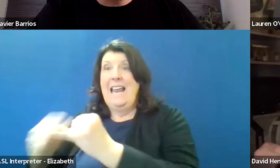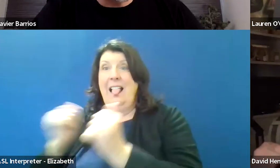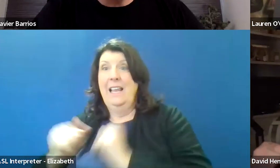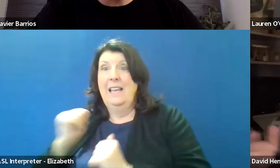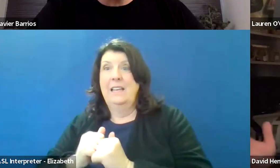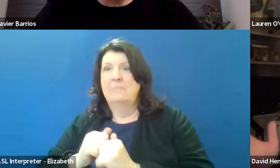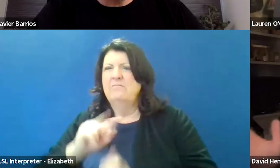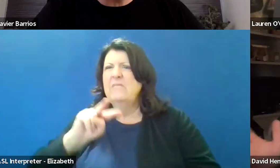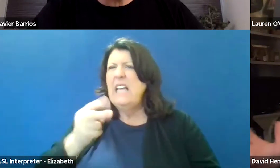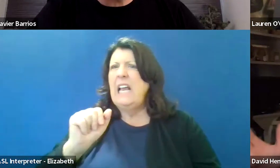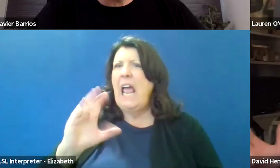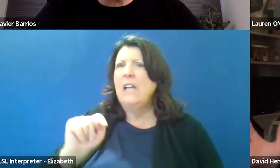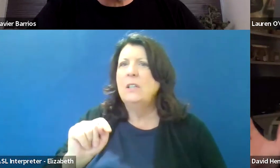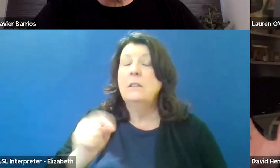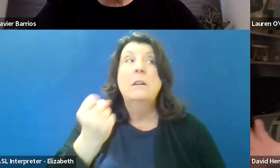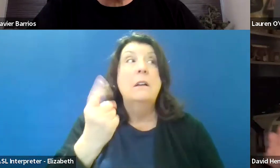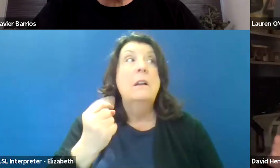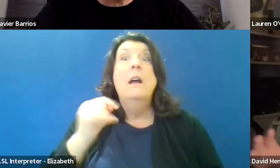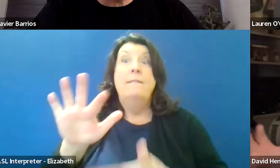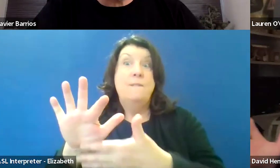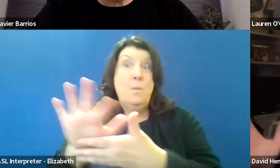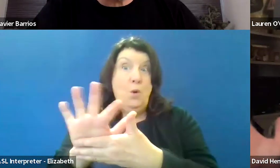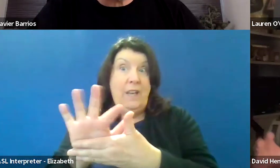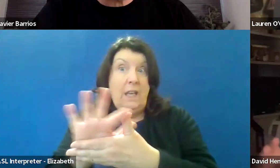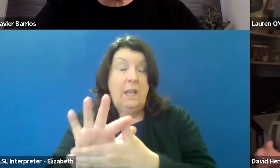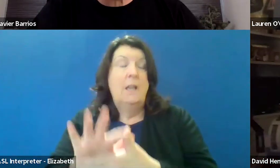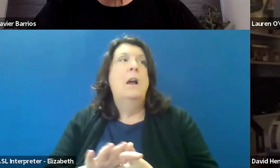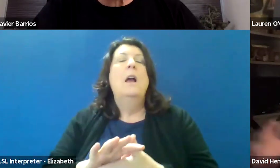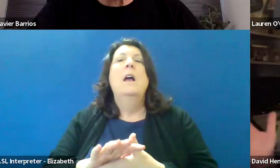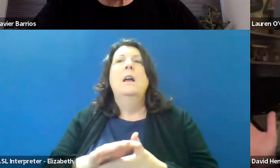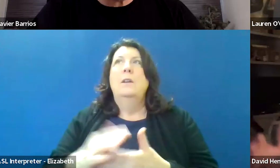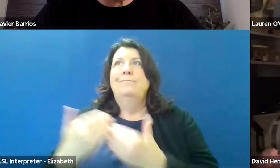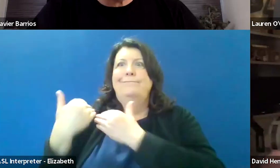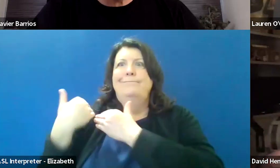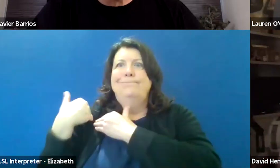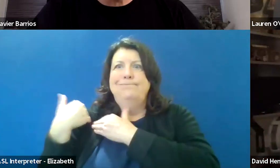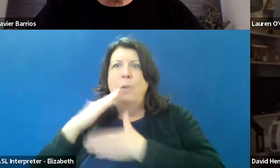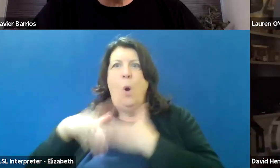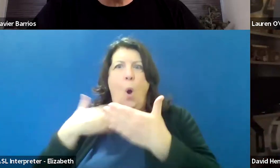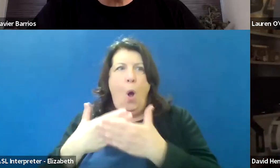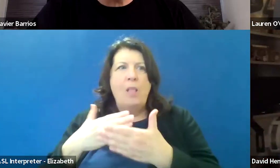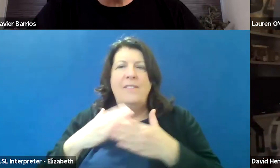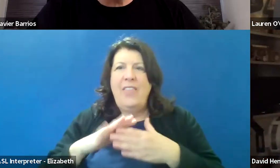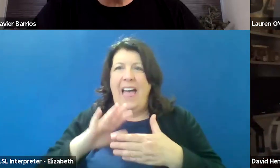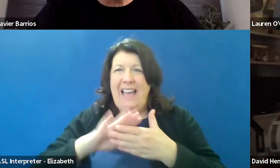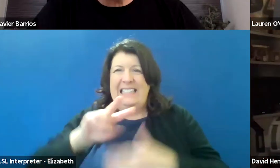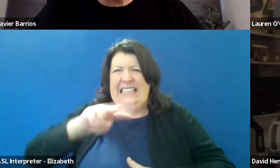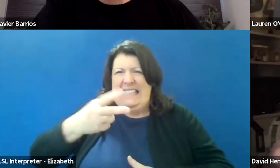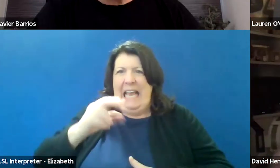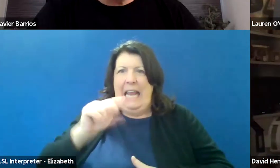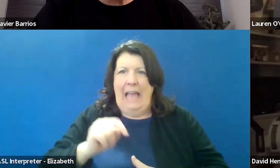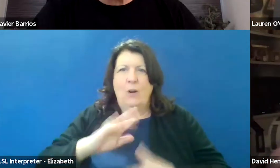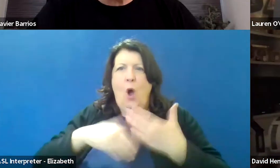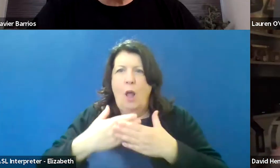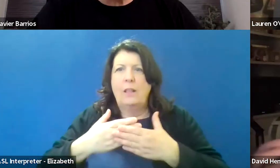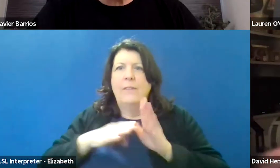movie, you're kind of obliged to take all of those complications, all that up and down, all that back and forth, all that wonderful